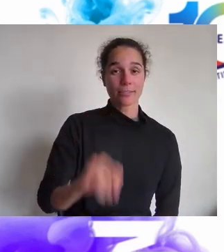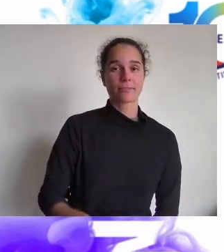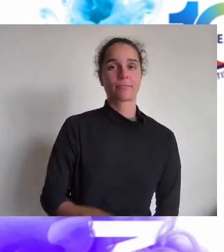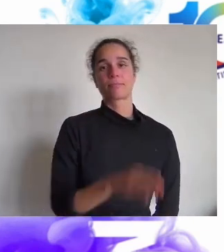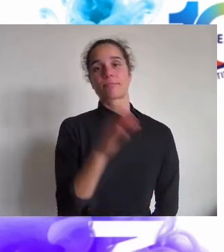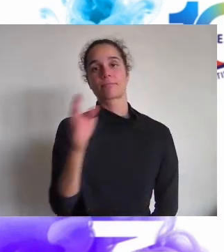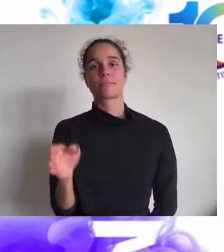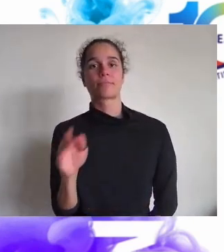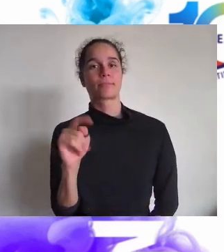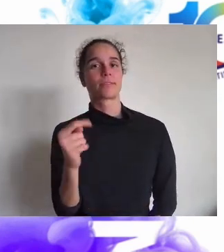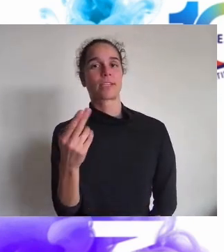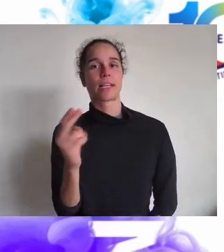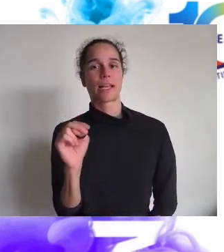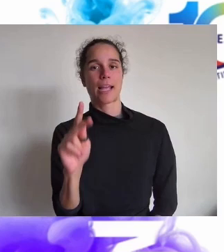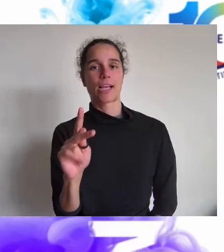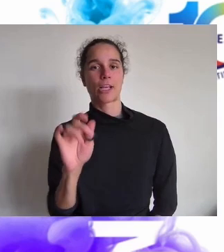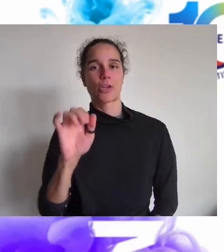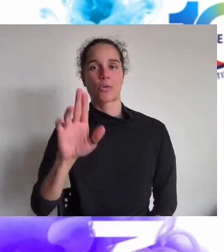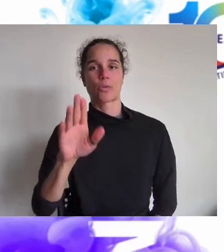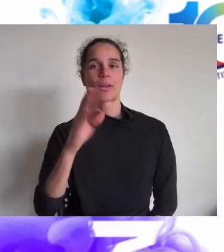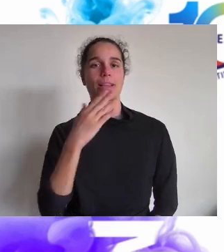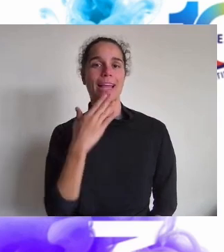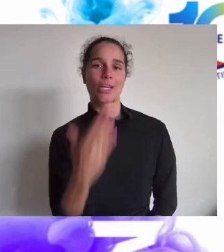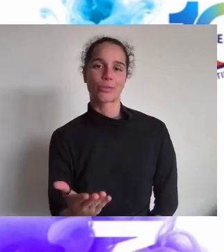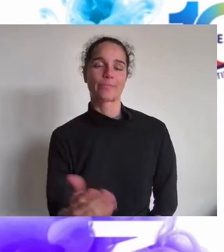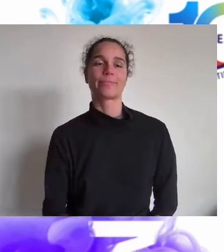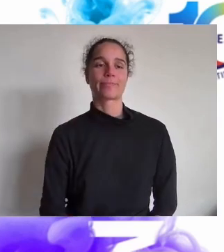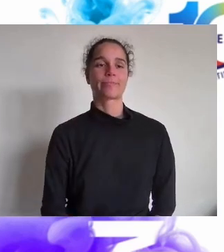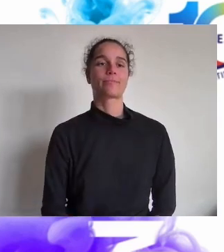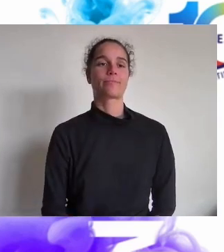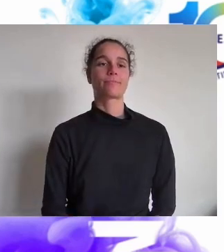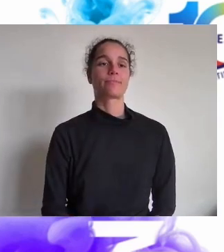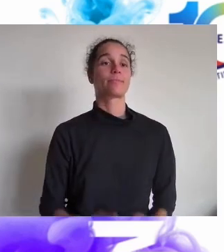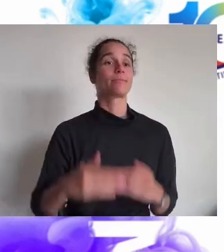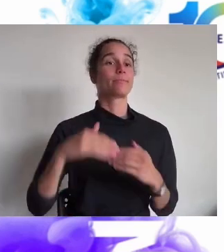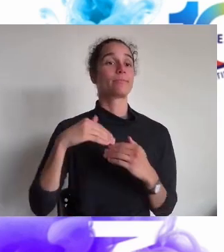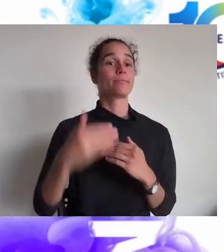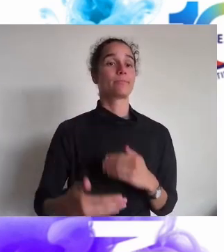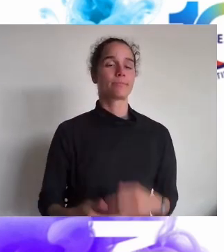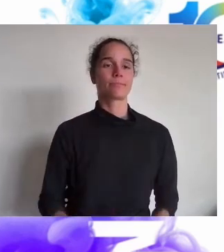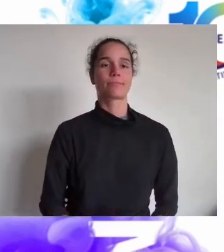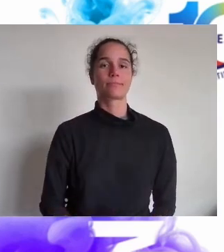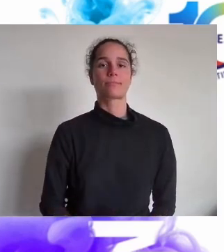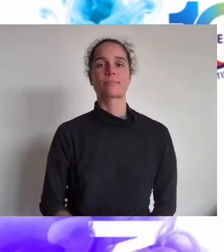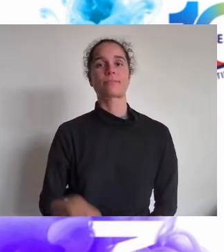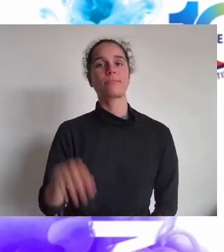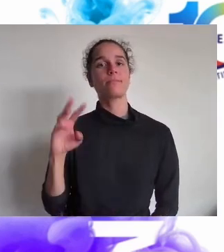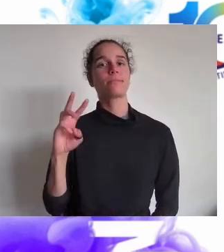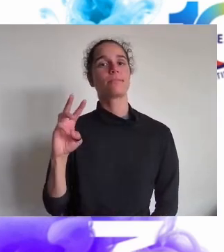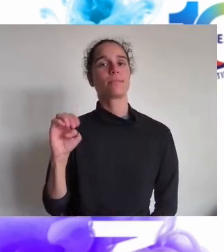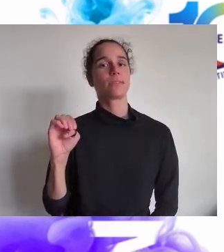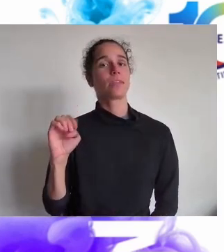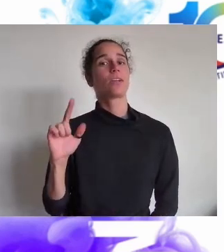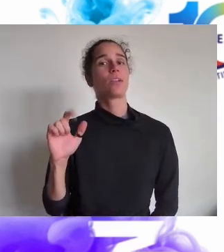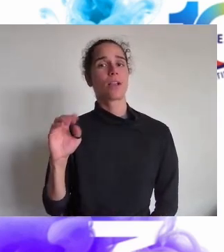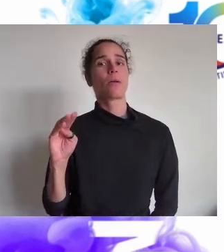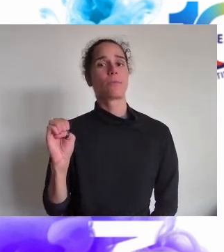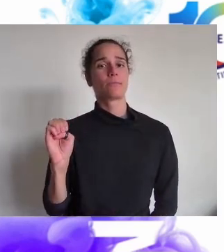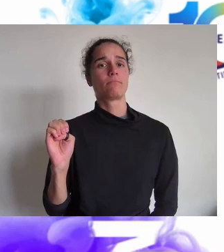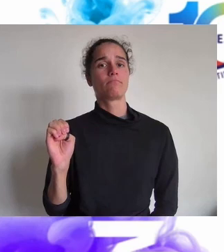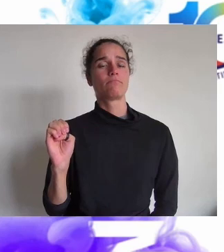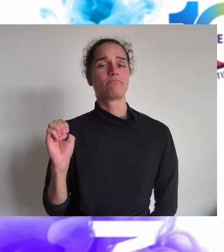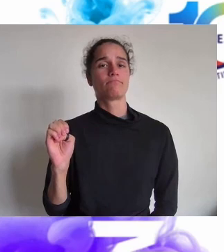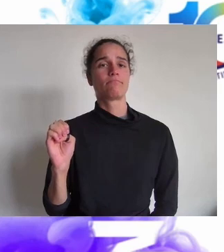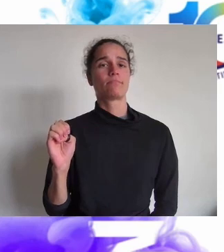Second one, thank you. Right? And we'll switch to the next, which is welcome. You want to tell somebody